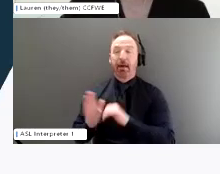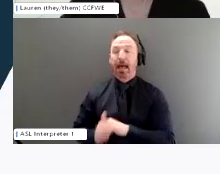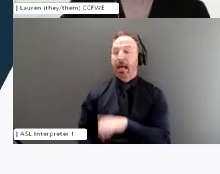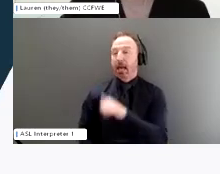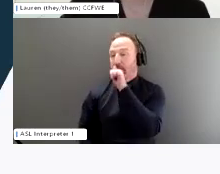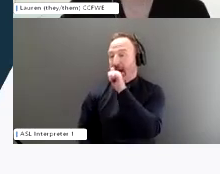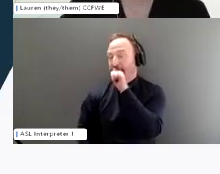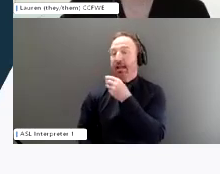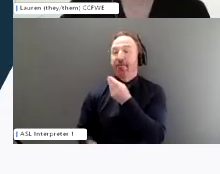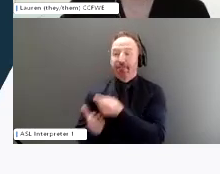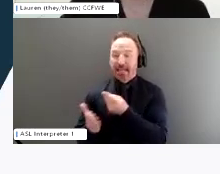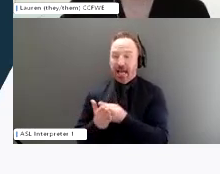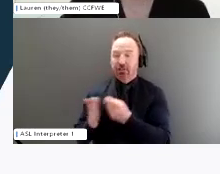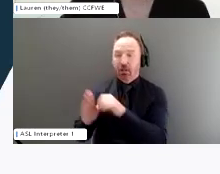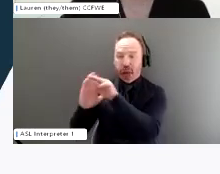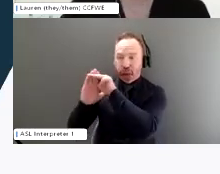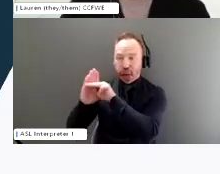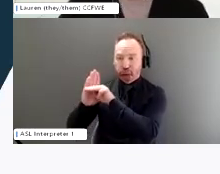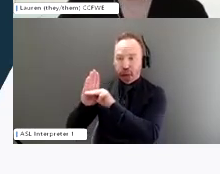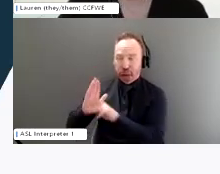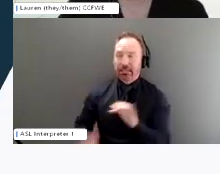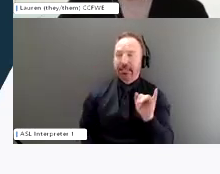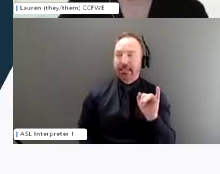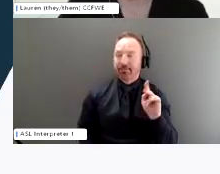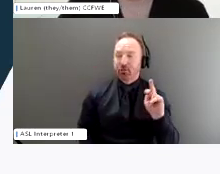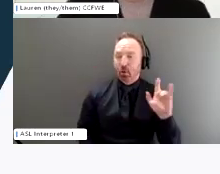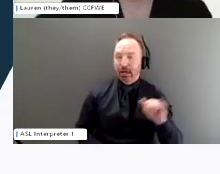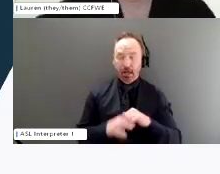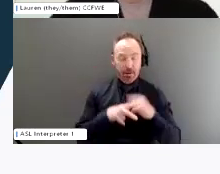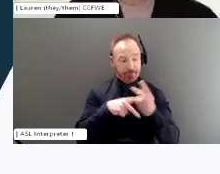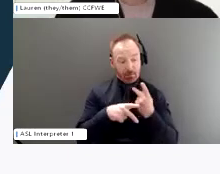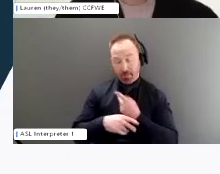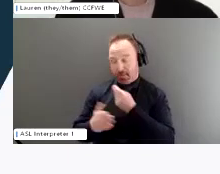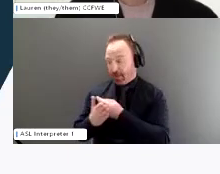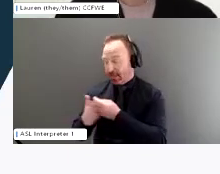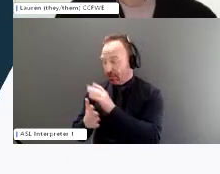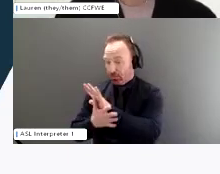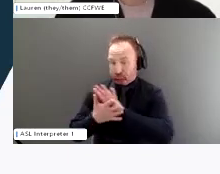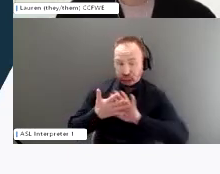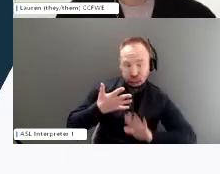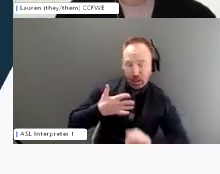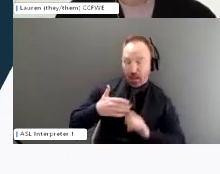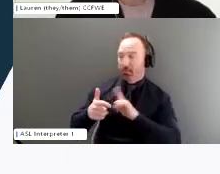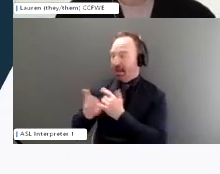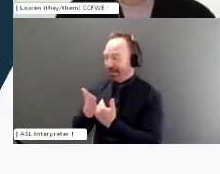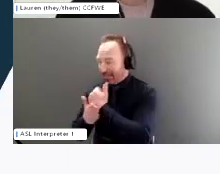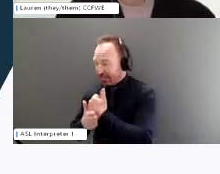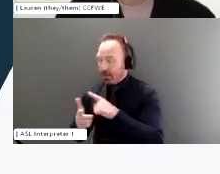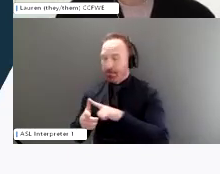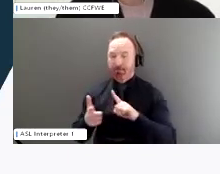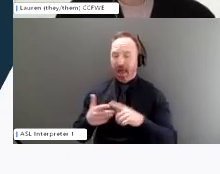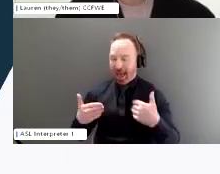inventory. So that's figuring out all your different finances. So whether that's what your income is, what your assets are,